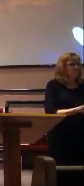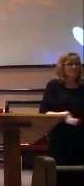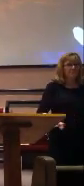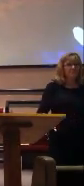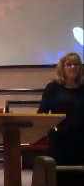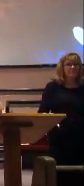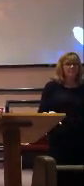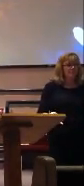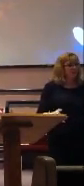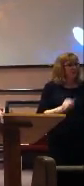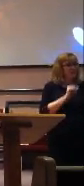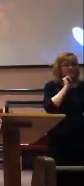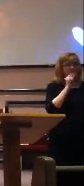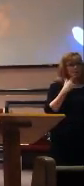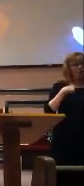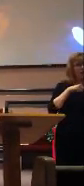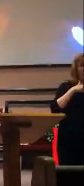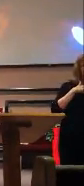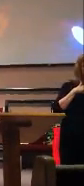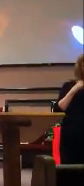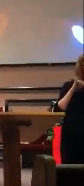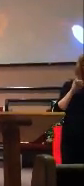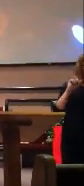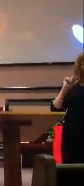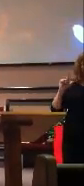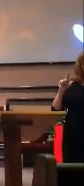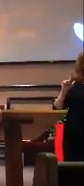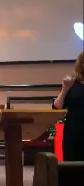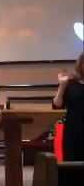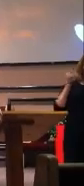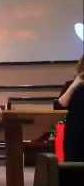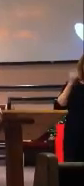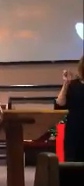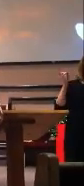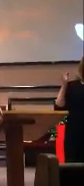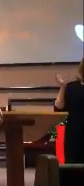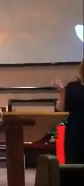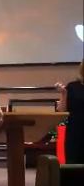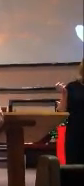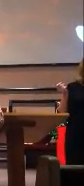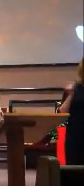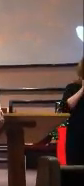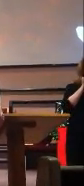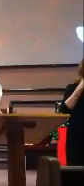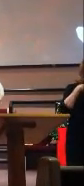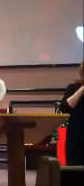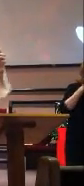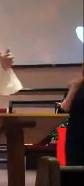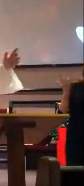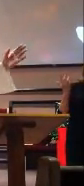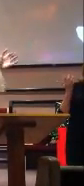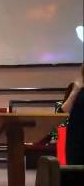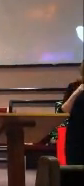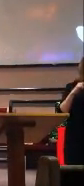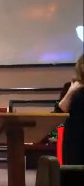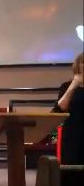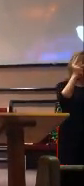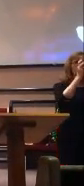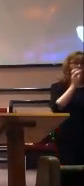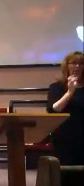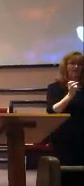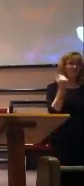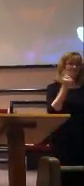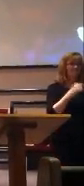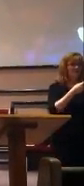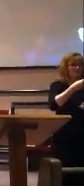So it ain't us, y'all. I'm just saying. It's not us, to paraphrase